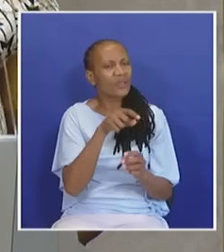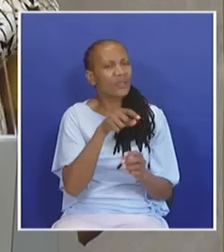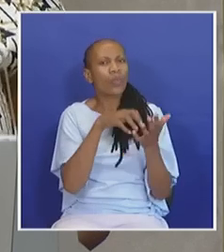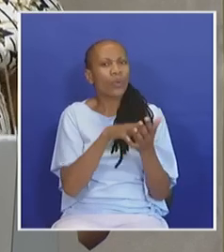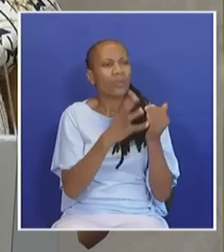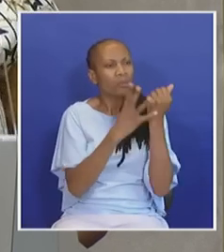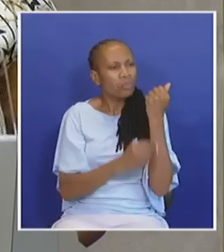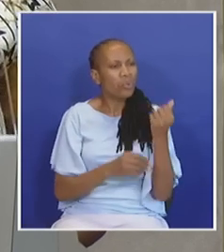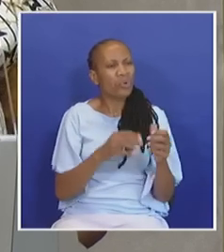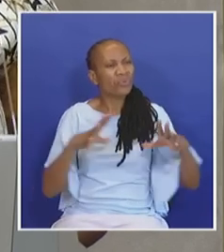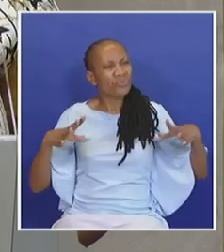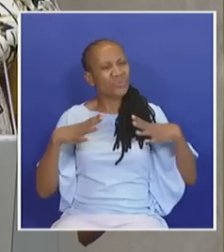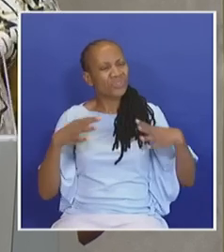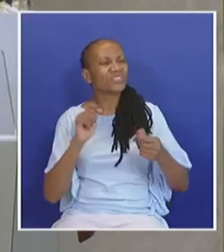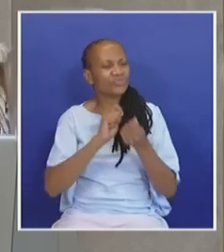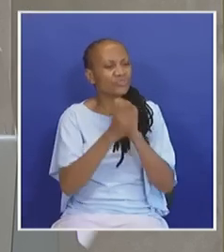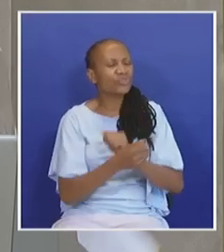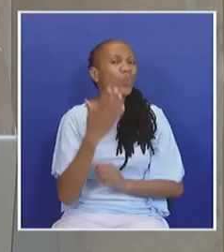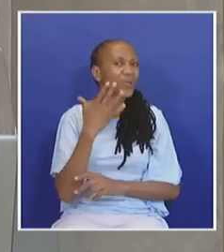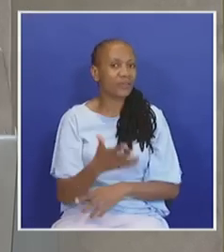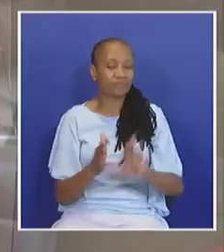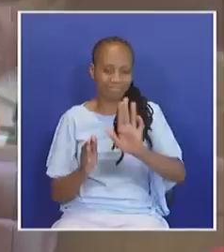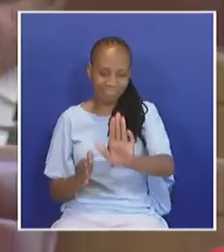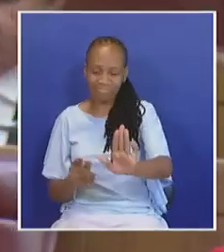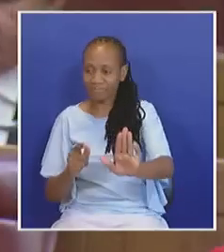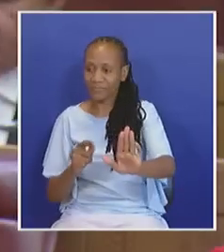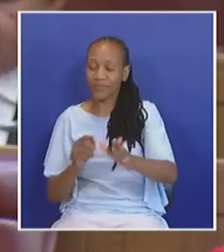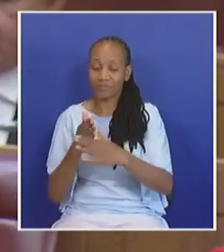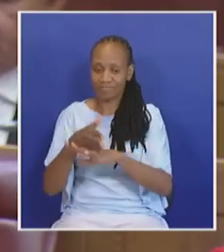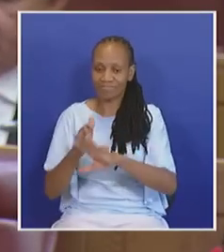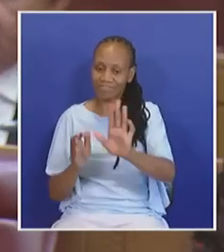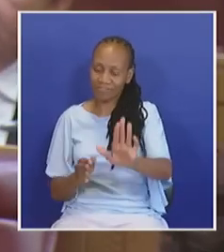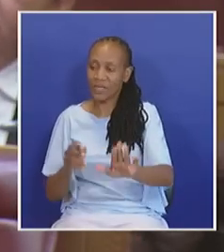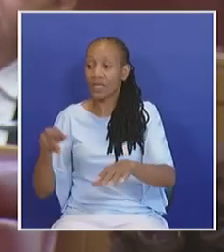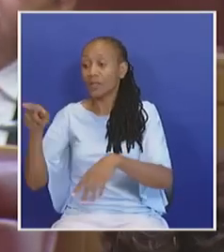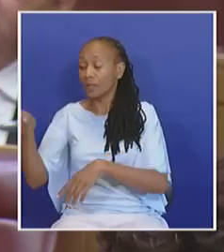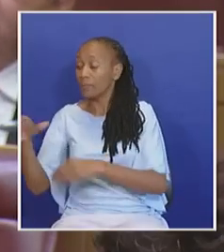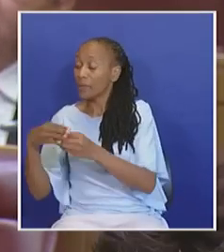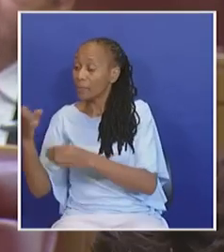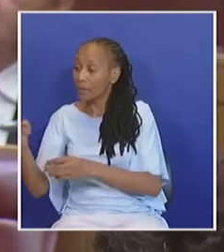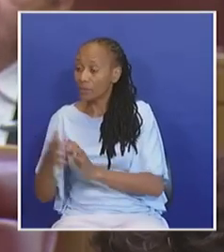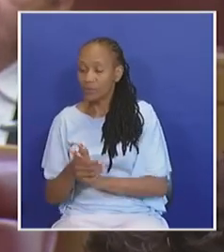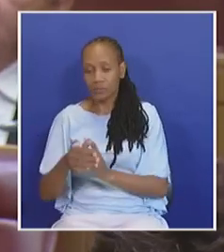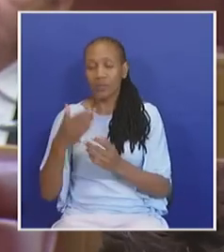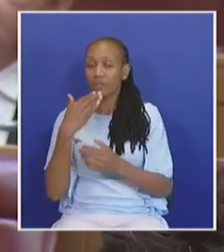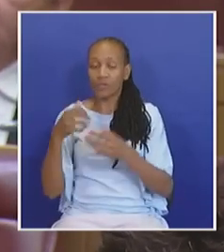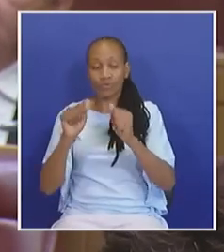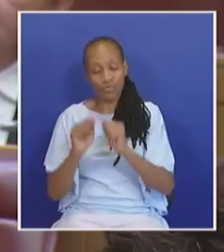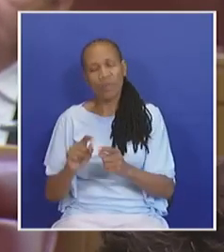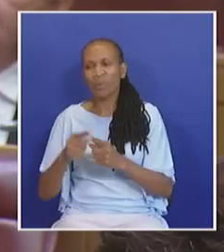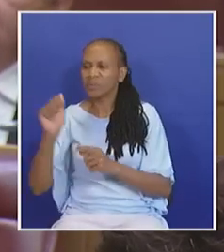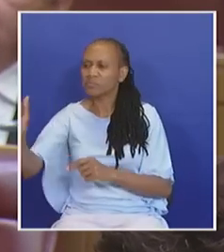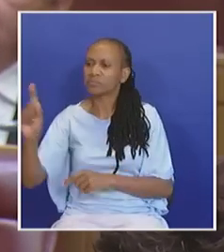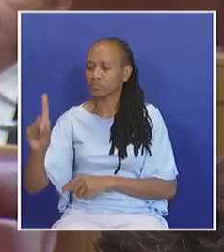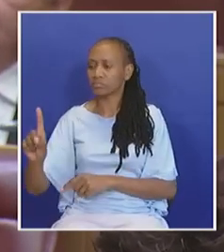Honorable Dlamini, Honorable Mukwili, you are on the floor. Thank you, Chair. On a point of order. What is the point of order, ma'am? The